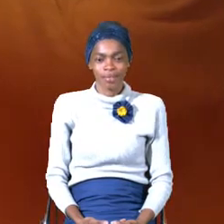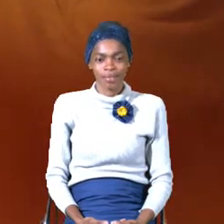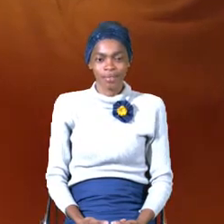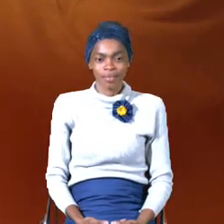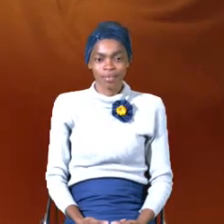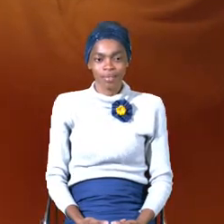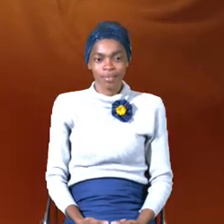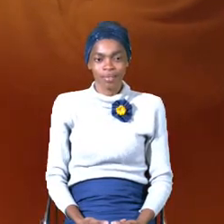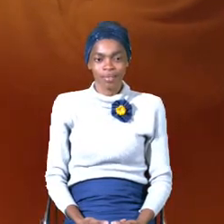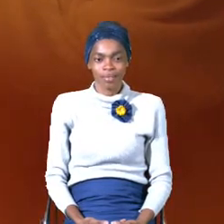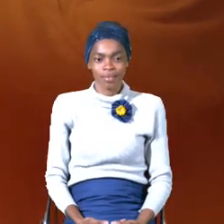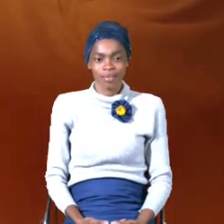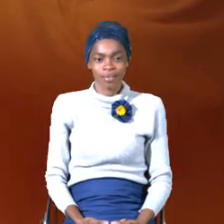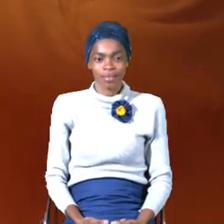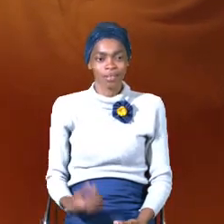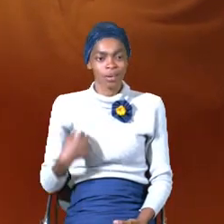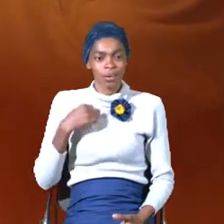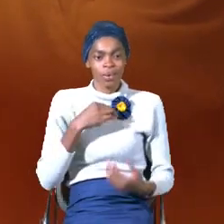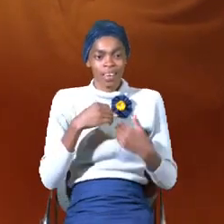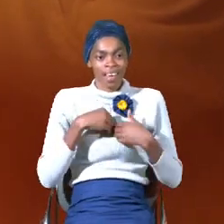We have in the house